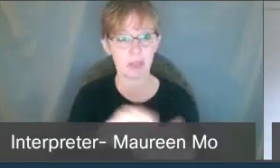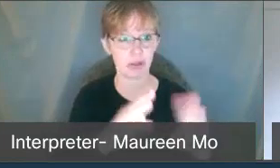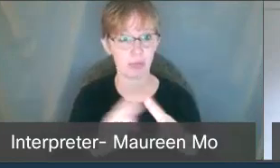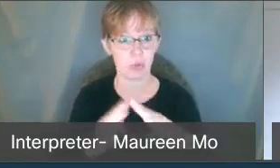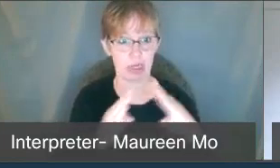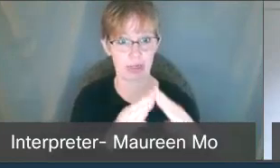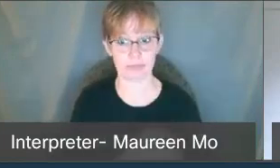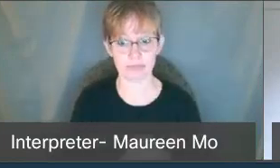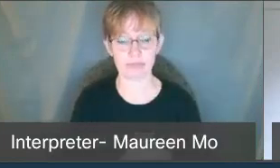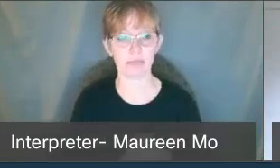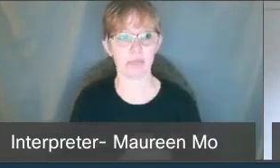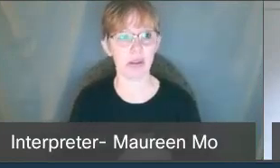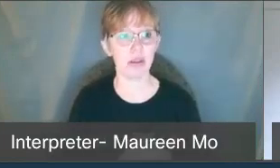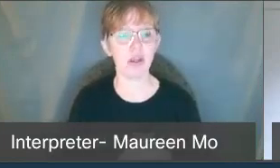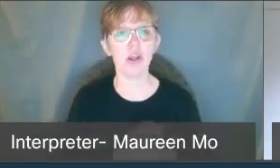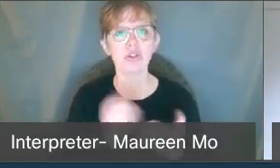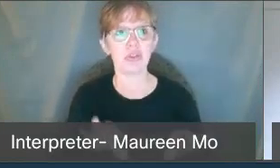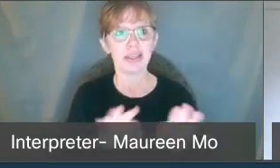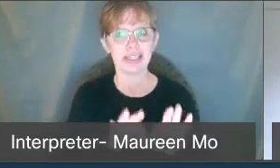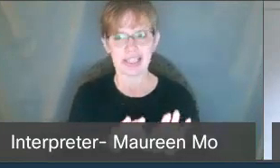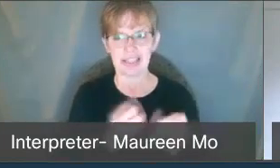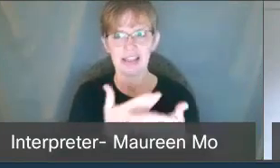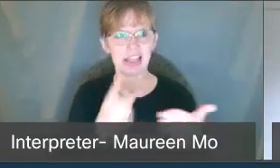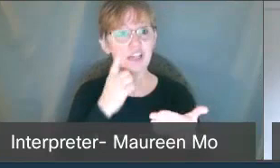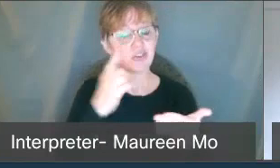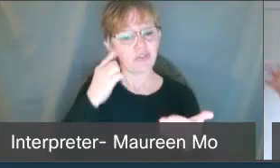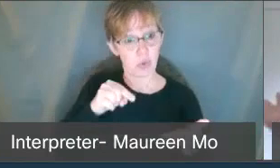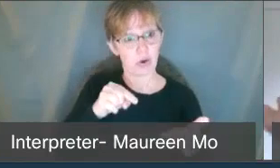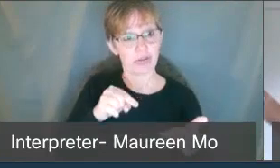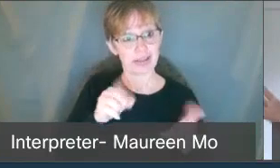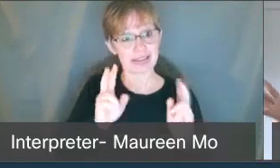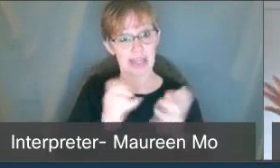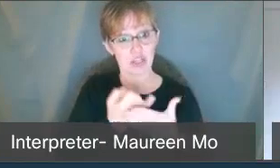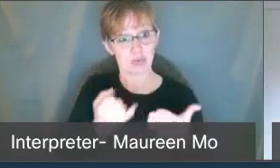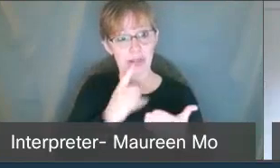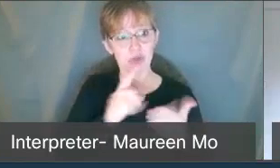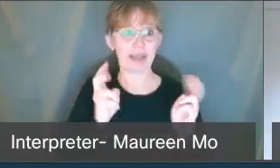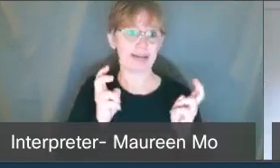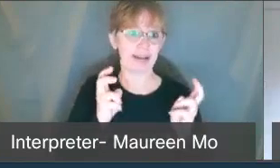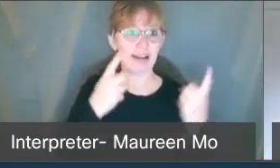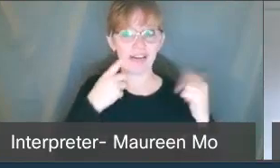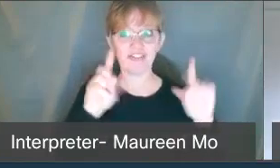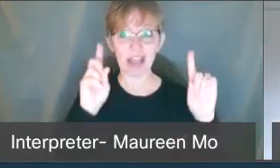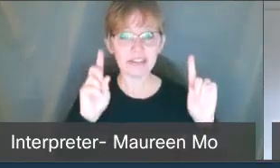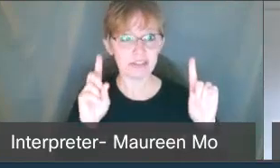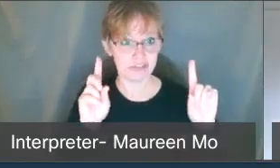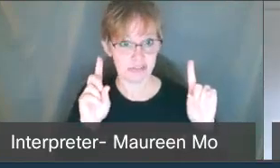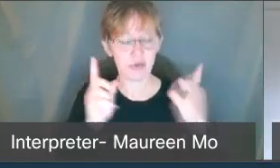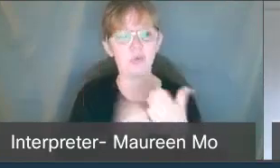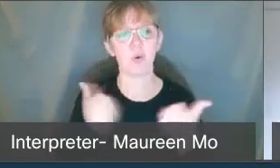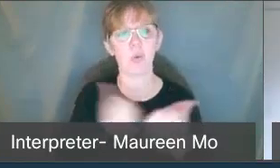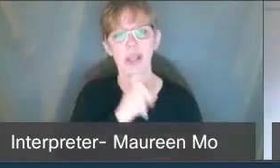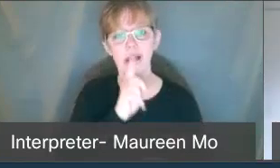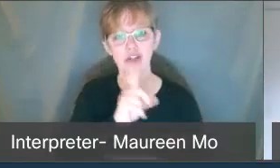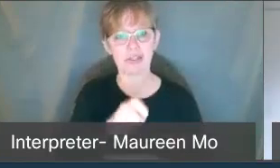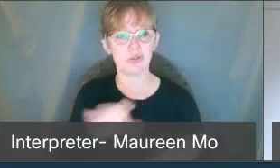here is that for a risk assessment instrument to be, with air quotes here, effective, what we need to do is actually use